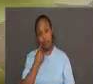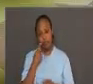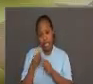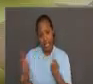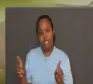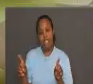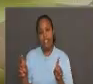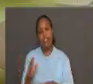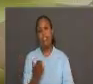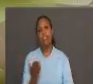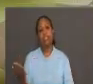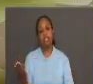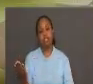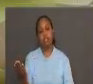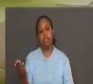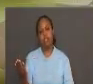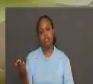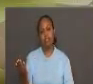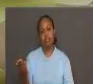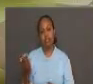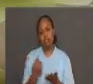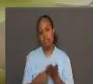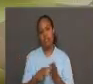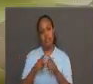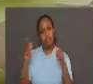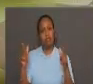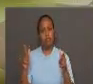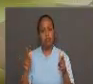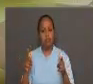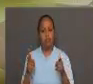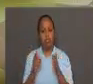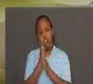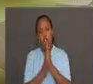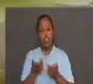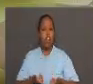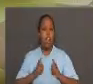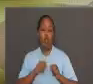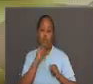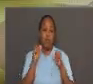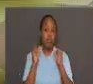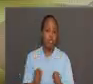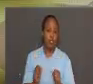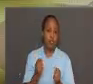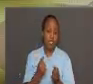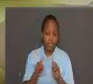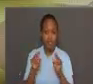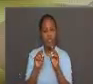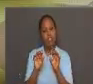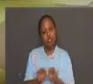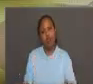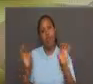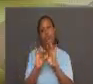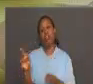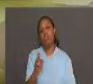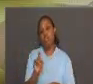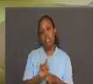Even if a particular issue is not of great interest to citizens, it is still